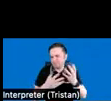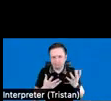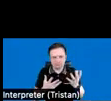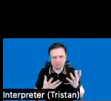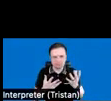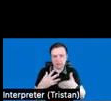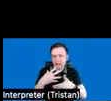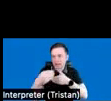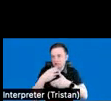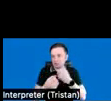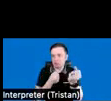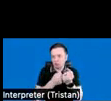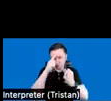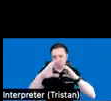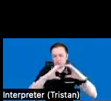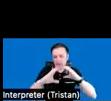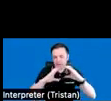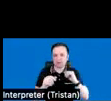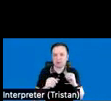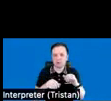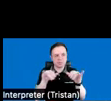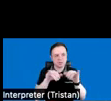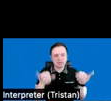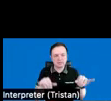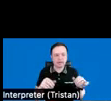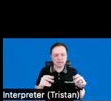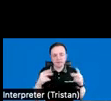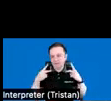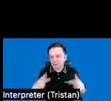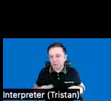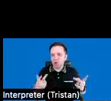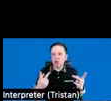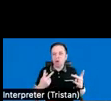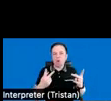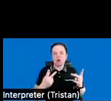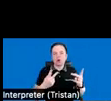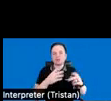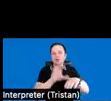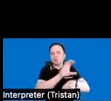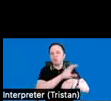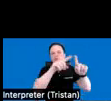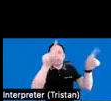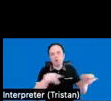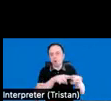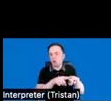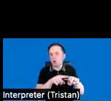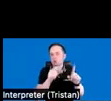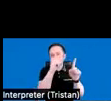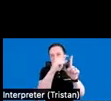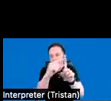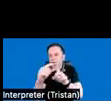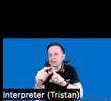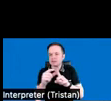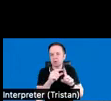for communication, those are systems with physical or virtual boards that use text, figures, icons to symbolize